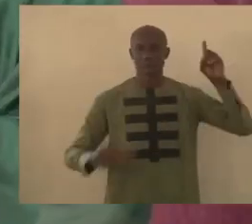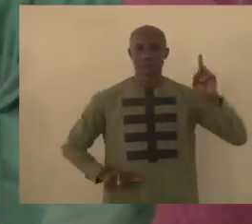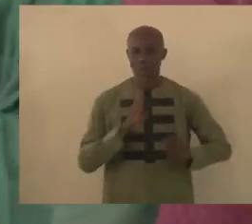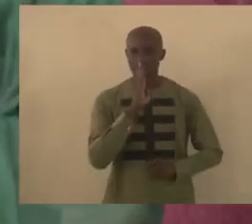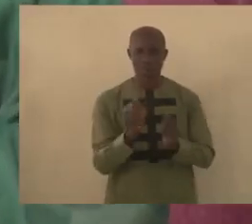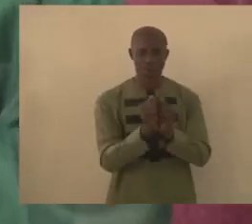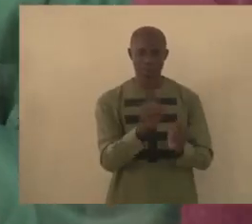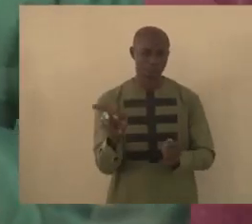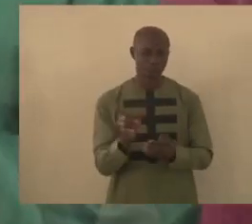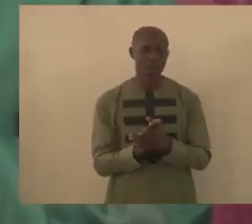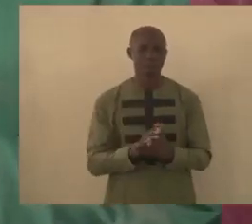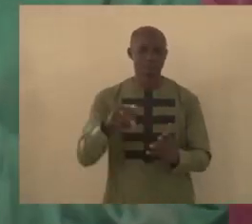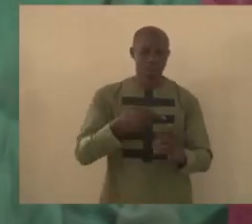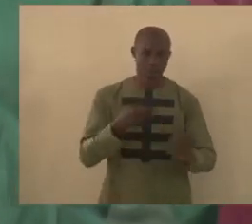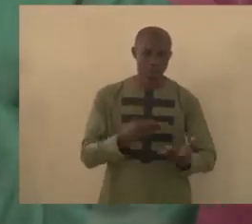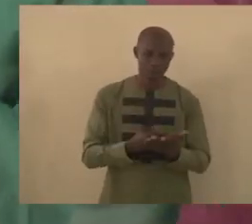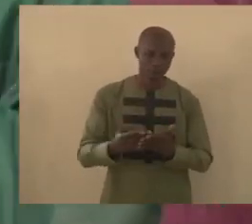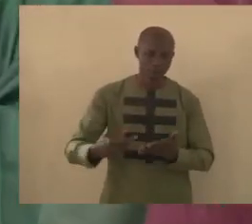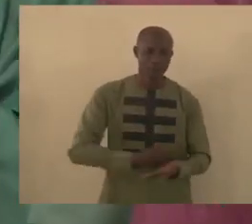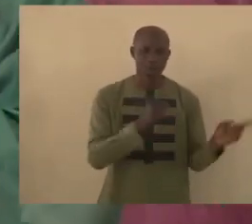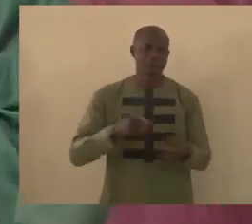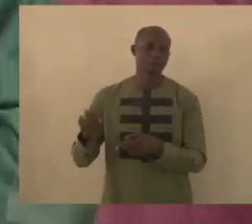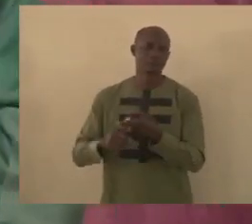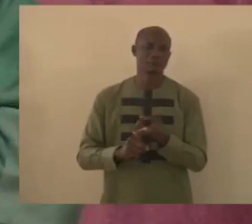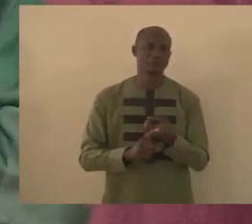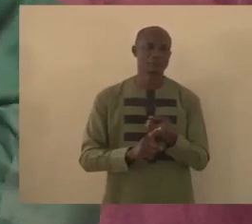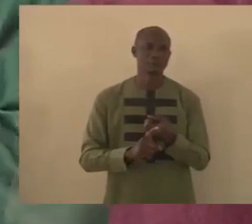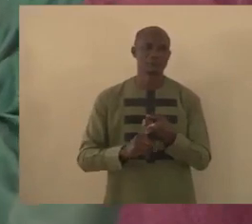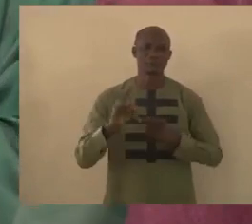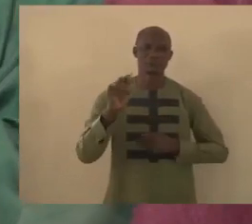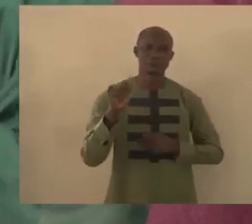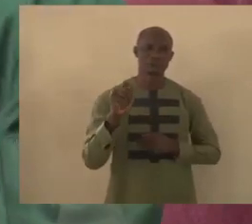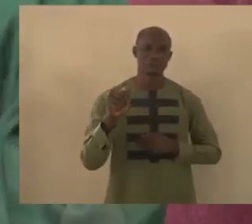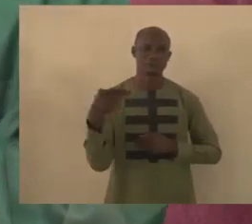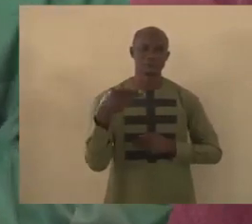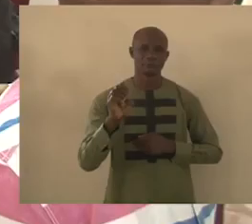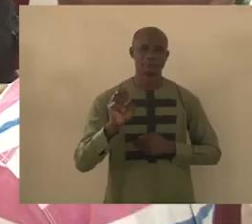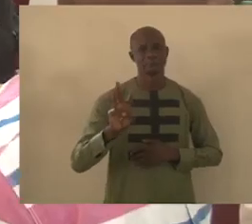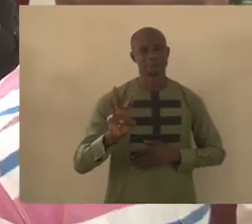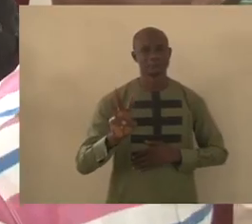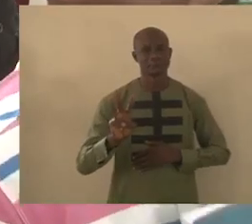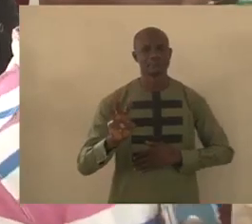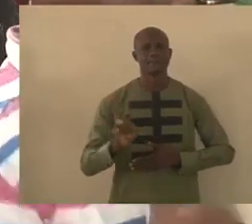The Lord be with you. With a reading from the Holy Gospel according to Matthew.